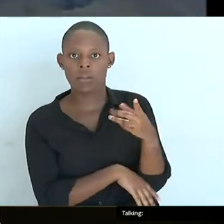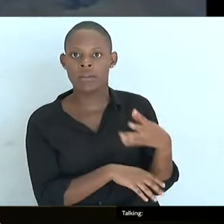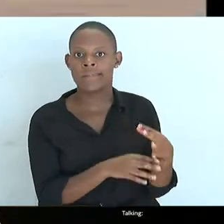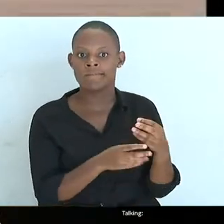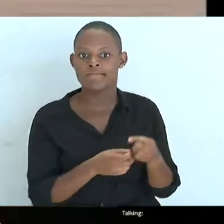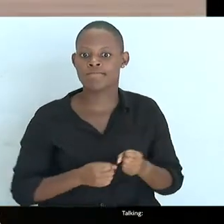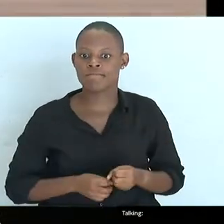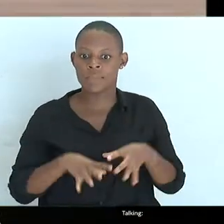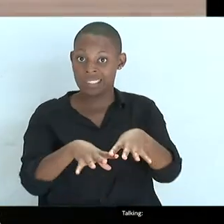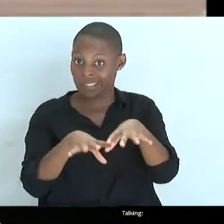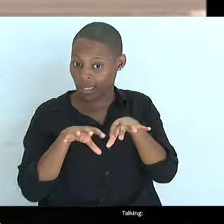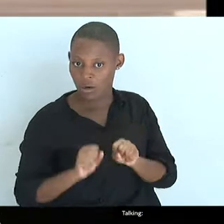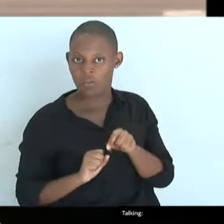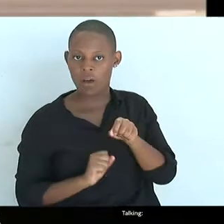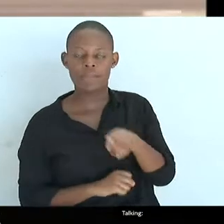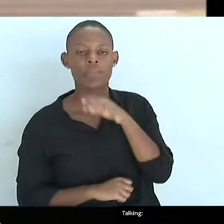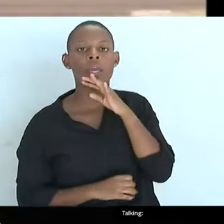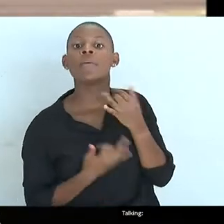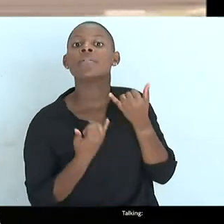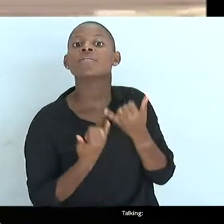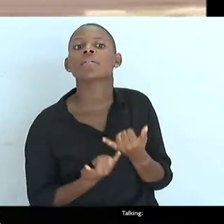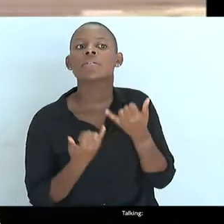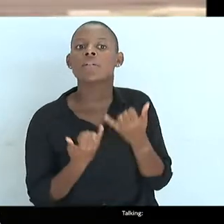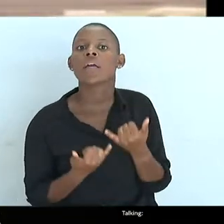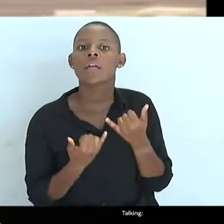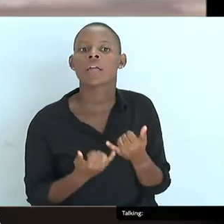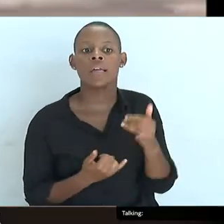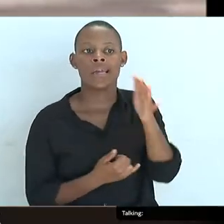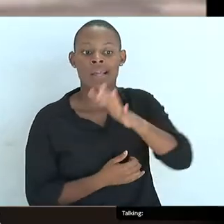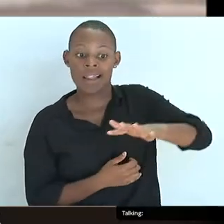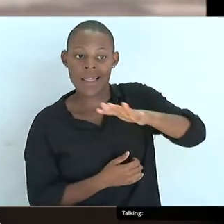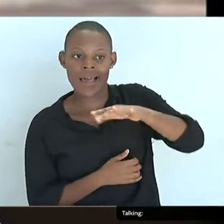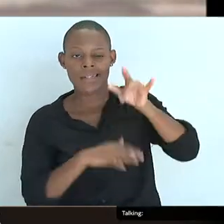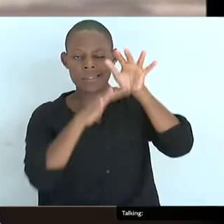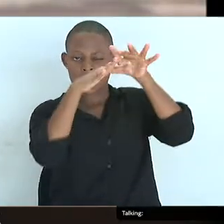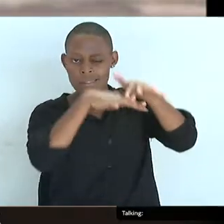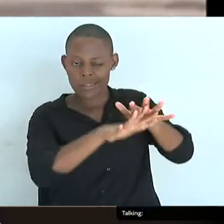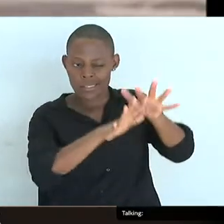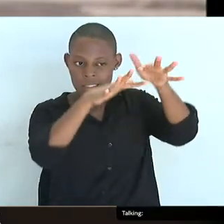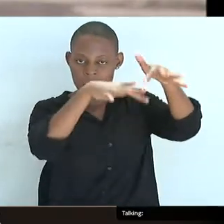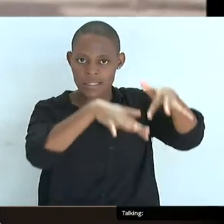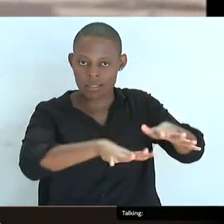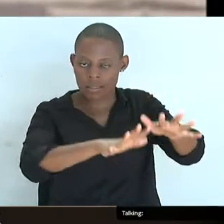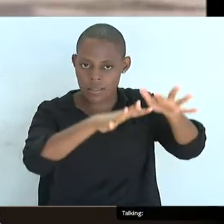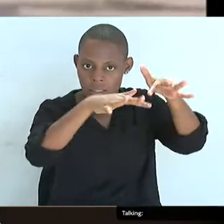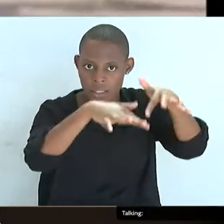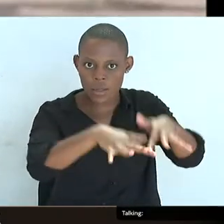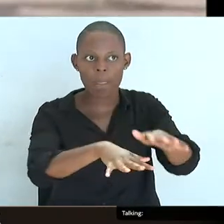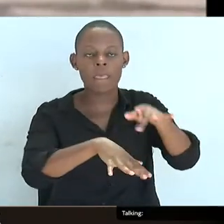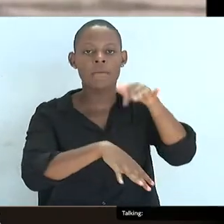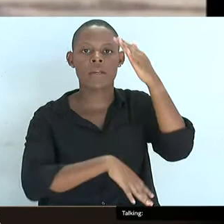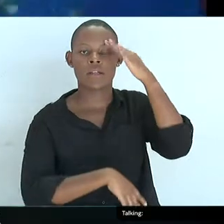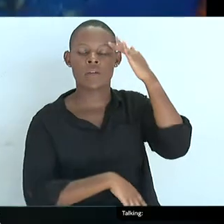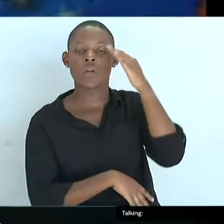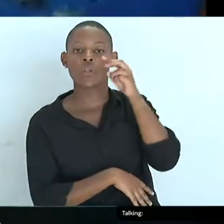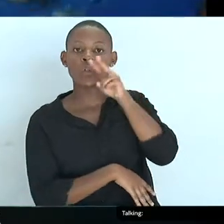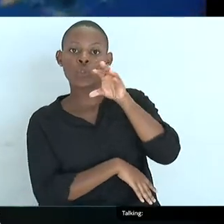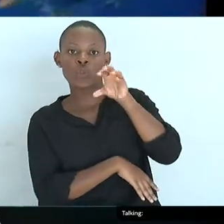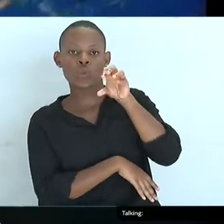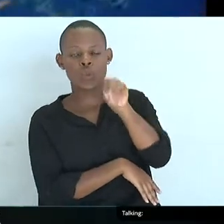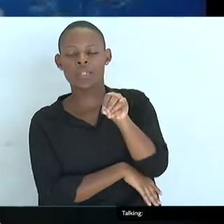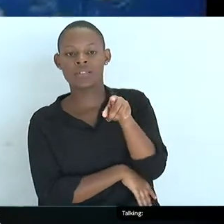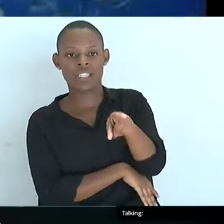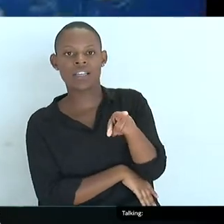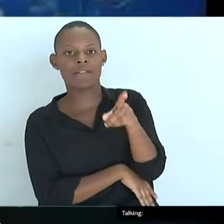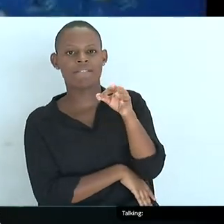Today, the diverse marine environment of this land and sea is home to no less than 20 fish species,